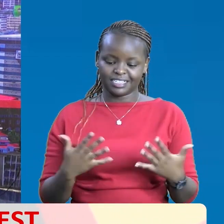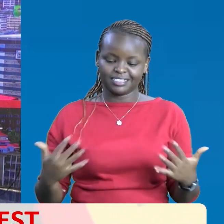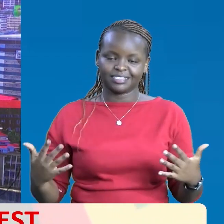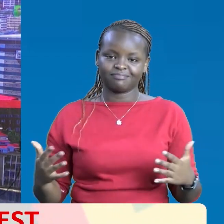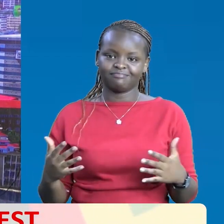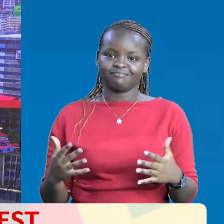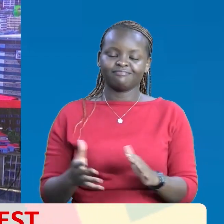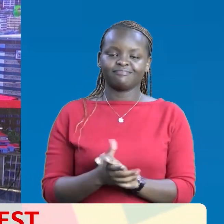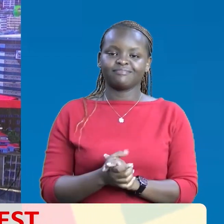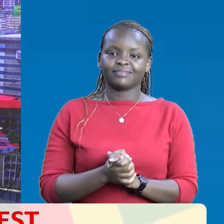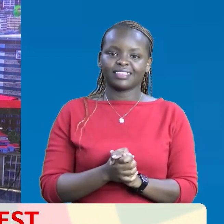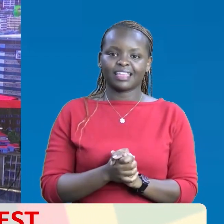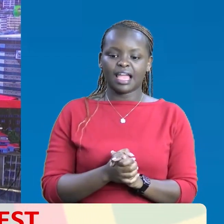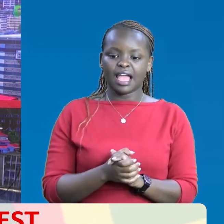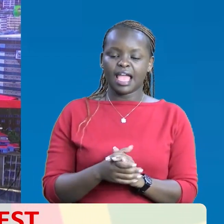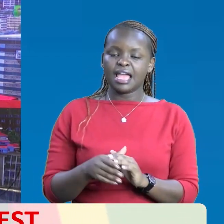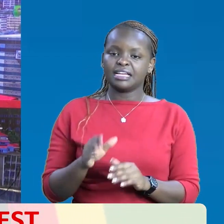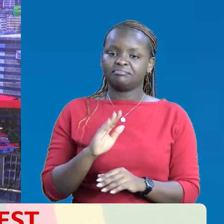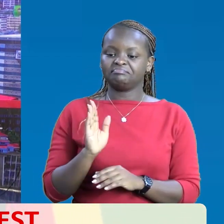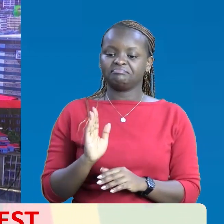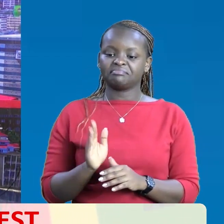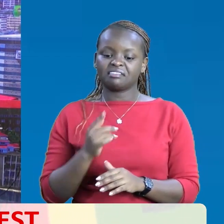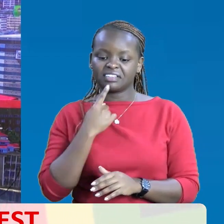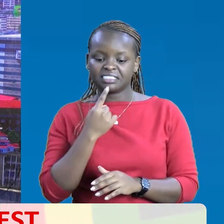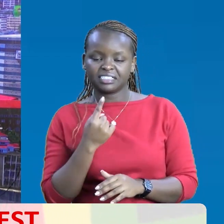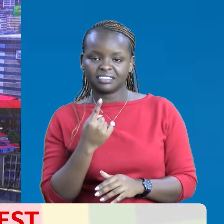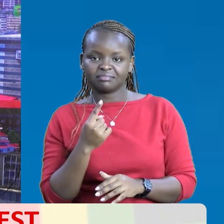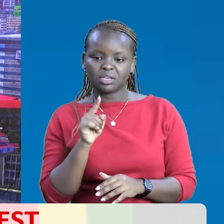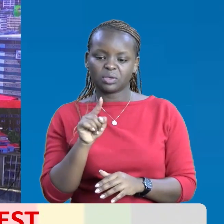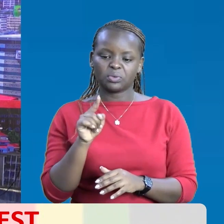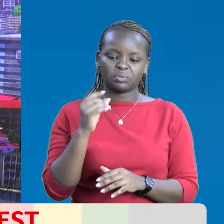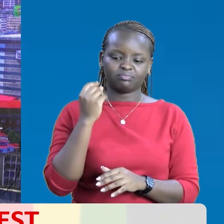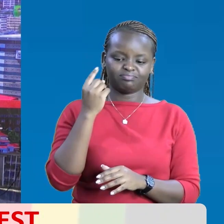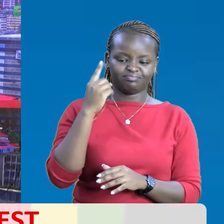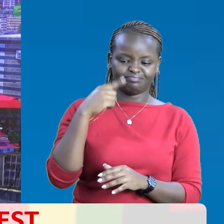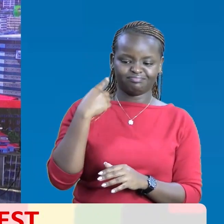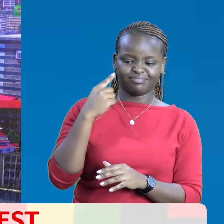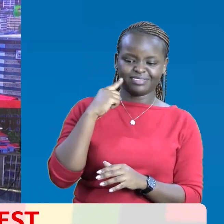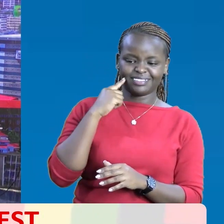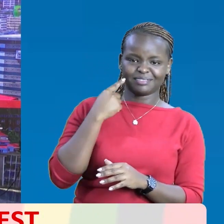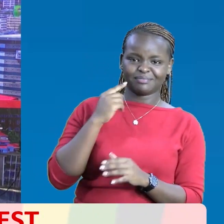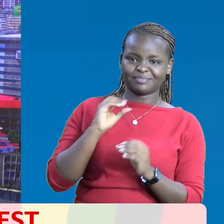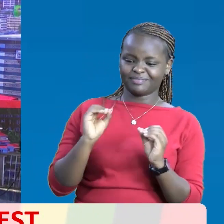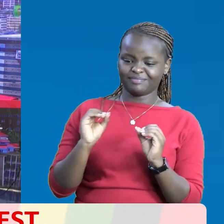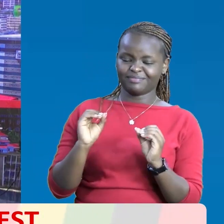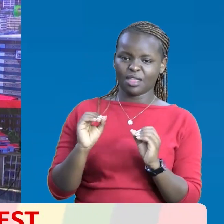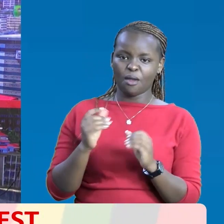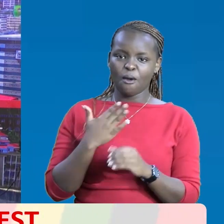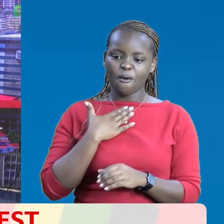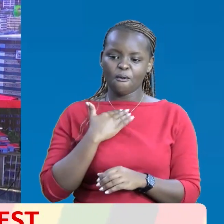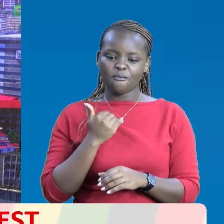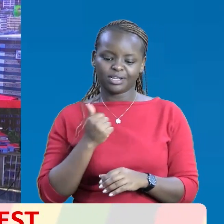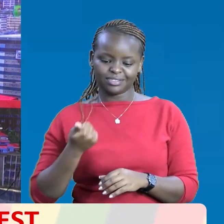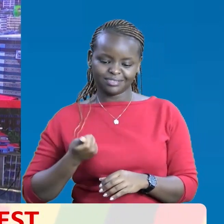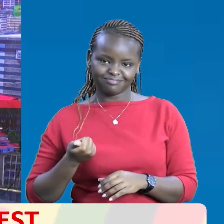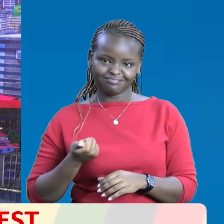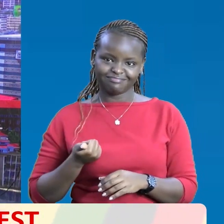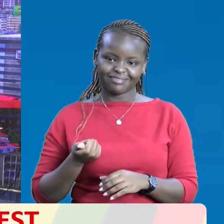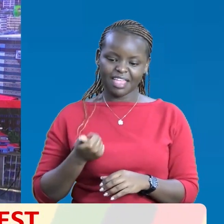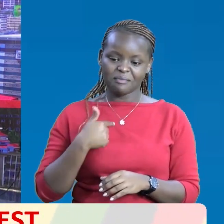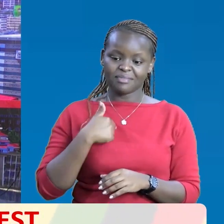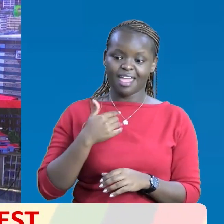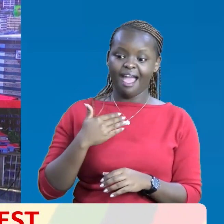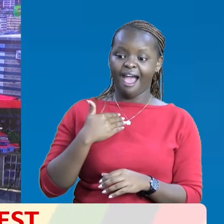me tell you something. Usikuje ukasema ati mbona kijana wako wewe si mtanashati? Alafu unataka na baby girl unaanza kumsuka ashakwambia, I have a